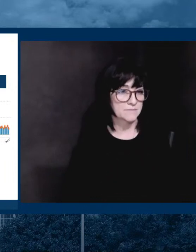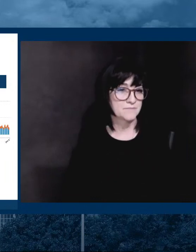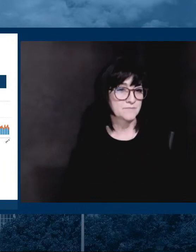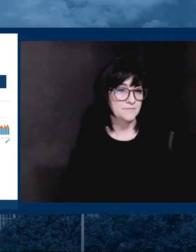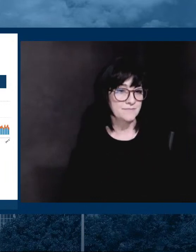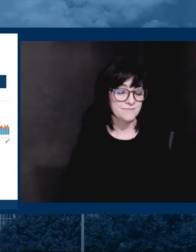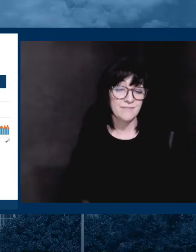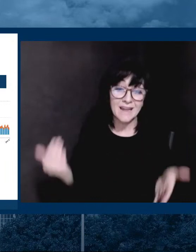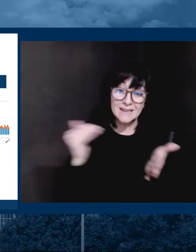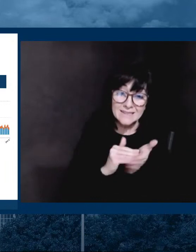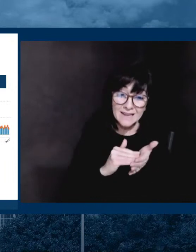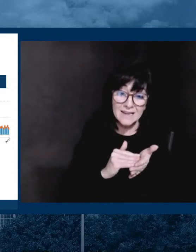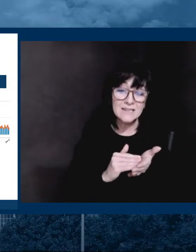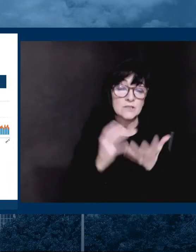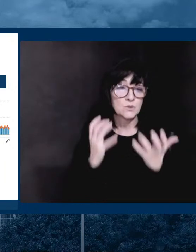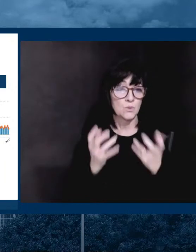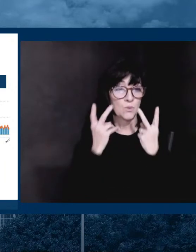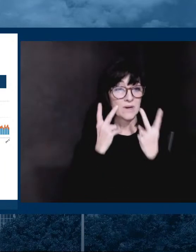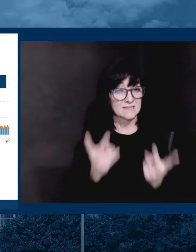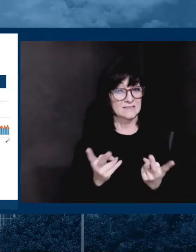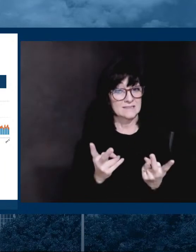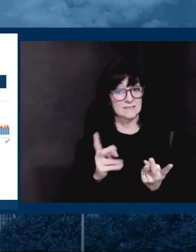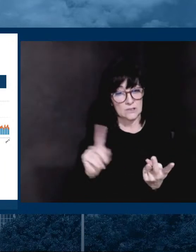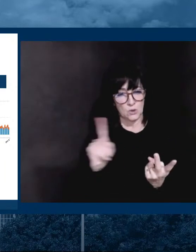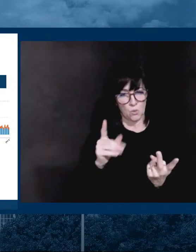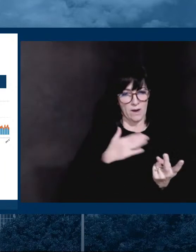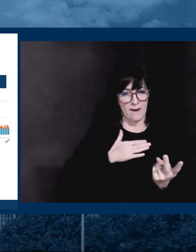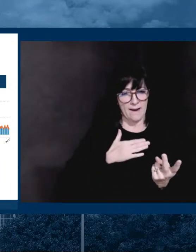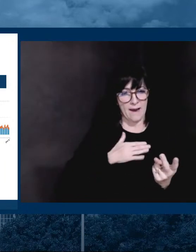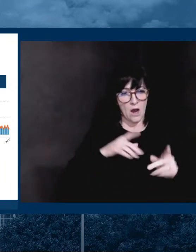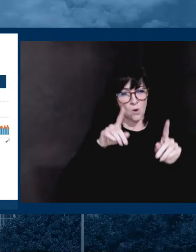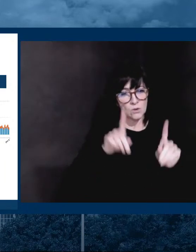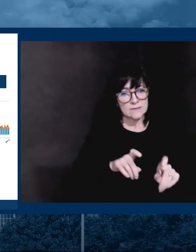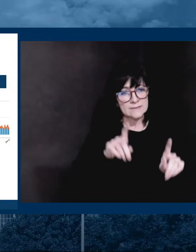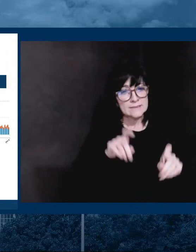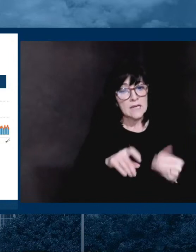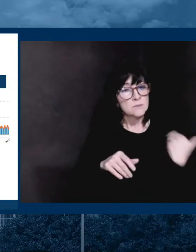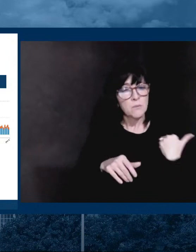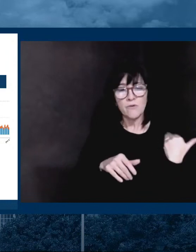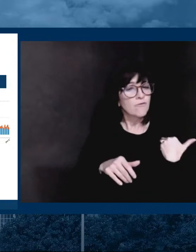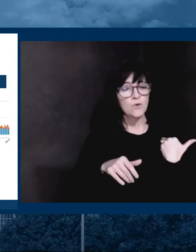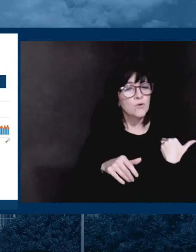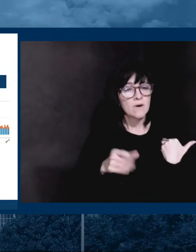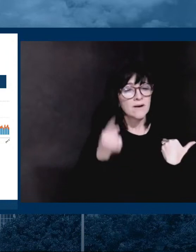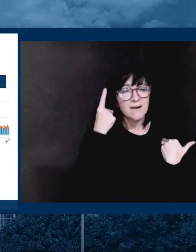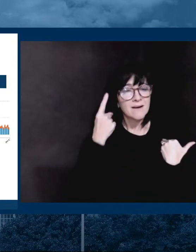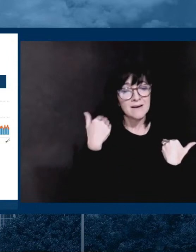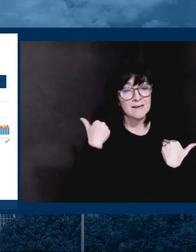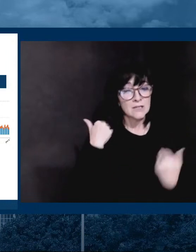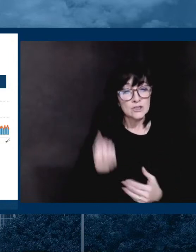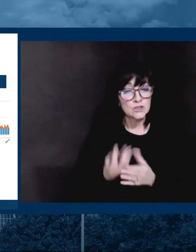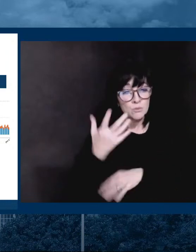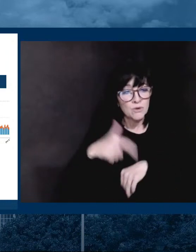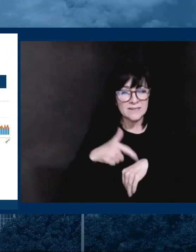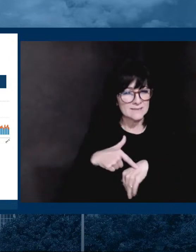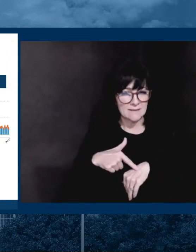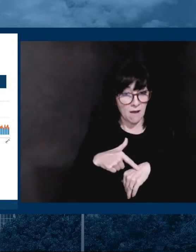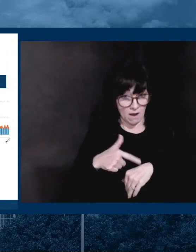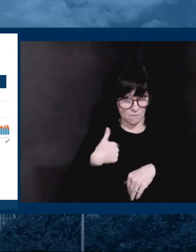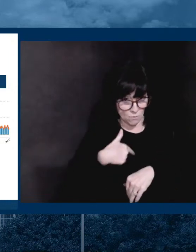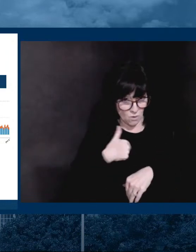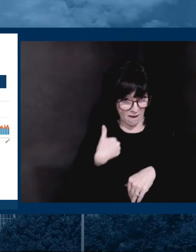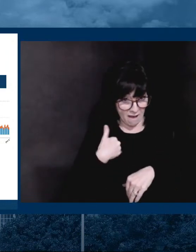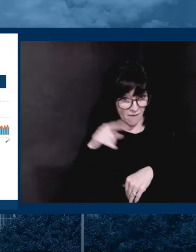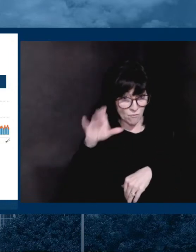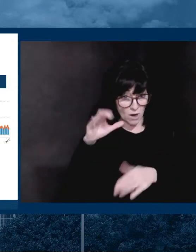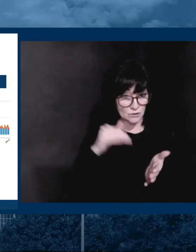again, you can see we weren't doing the tests at the level that we are now back in the spring. And so you have